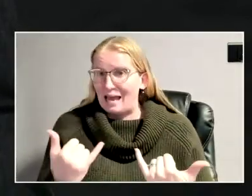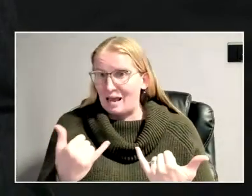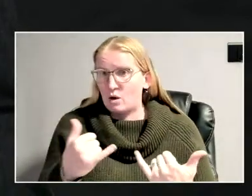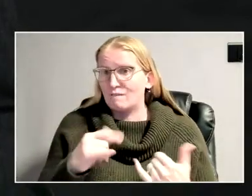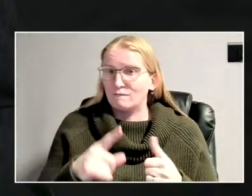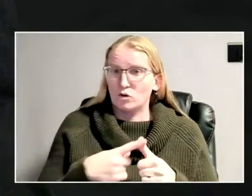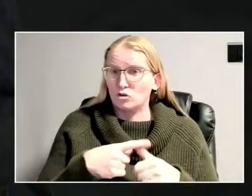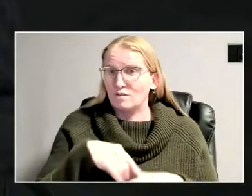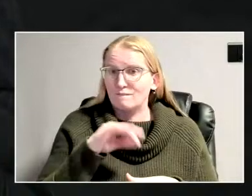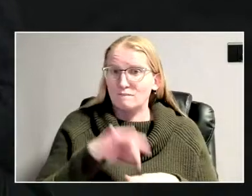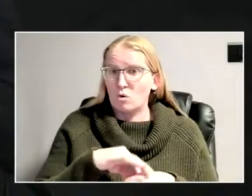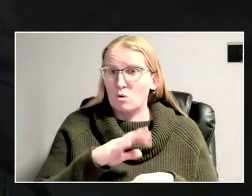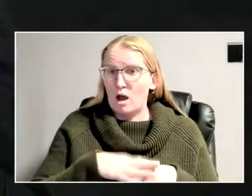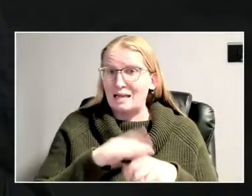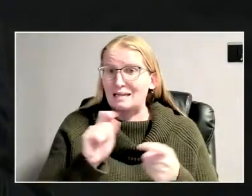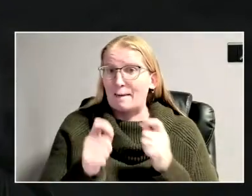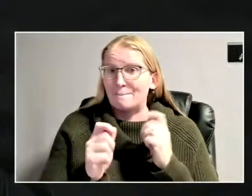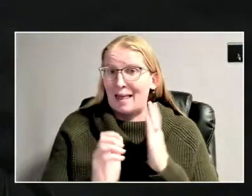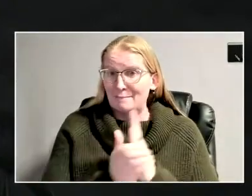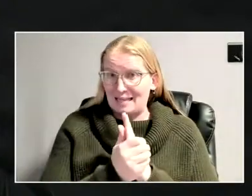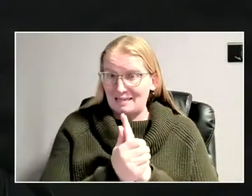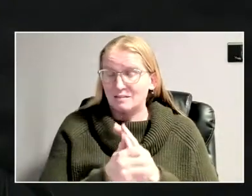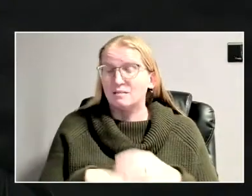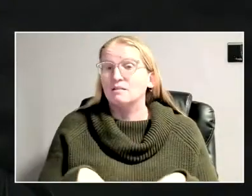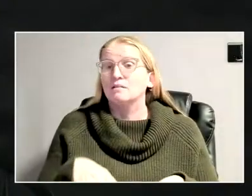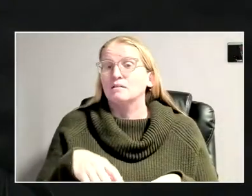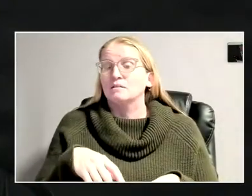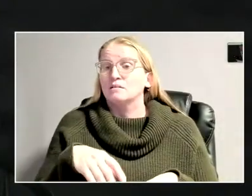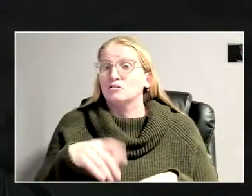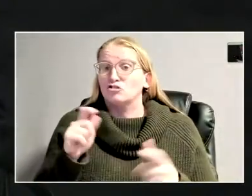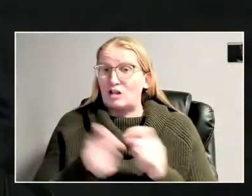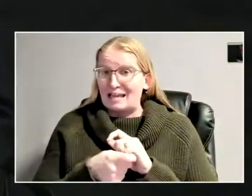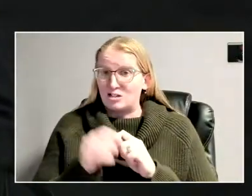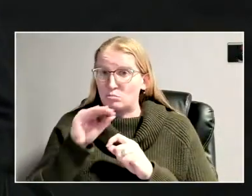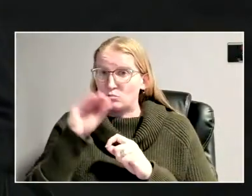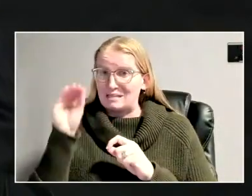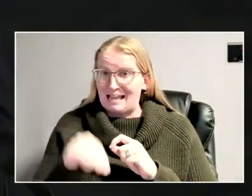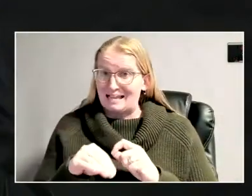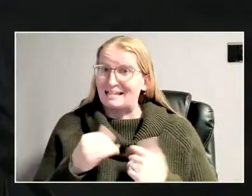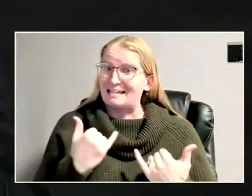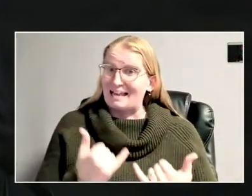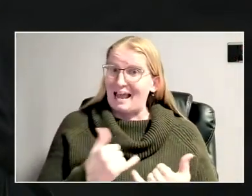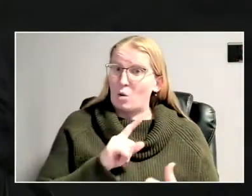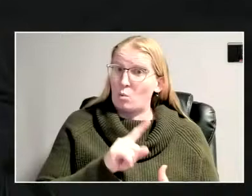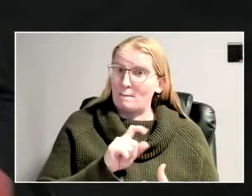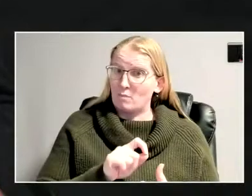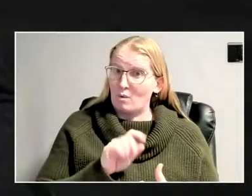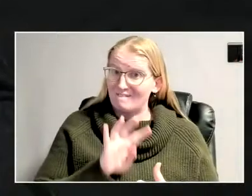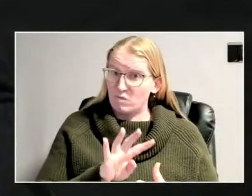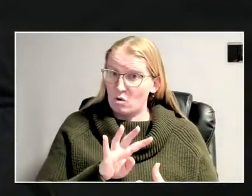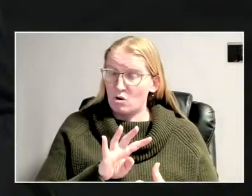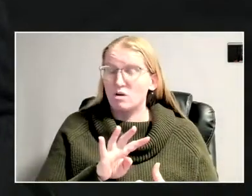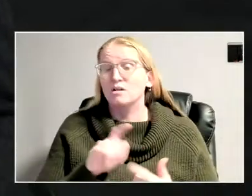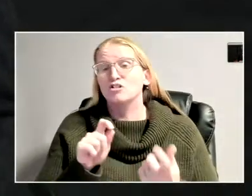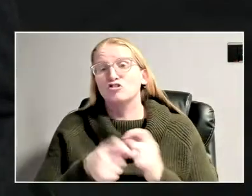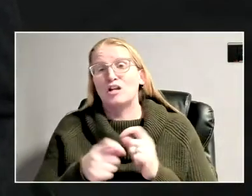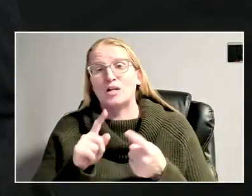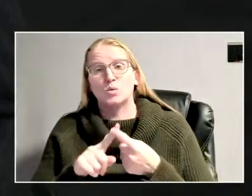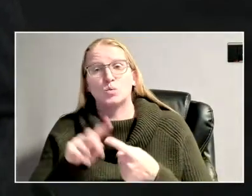amend from 1.4% to 2% the percentage of the fy2